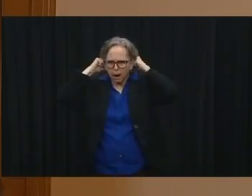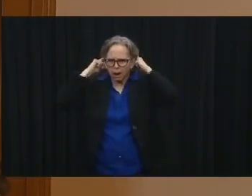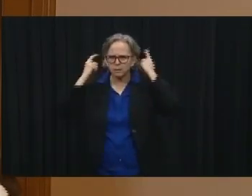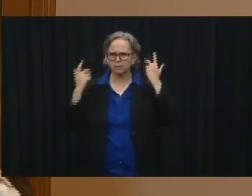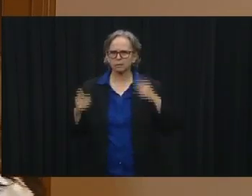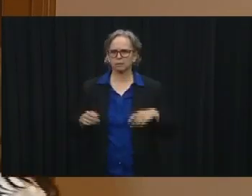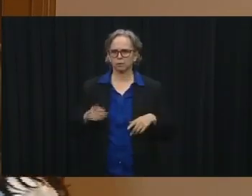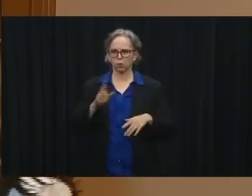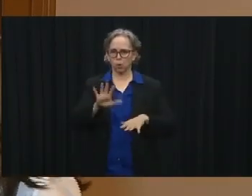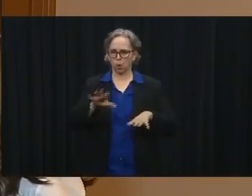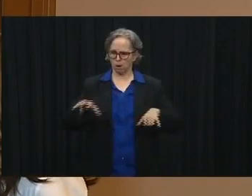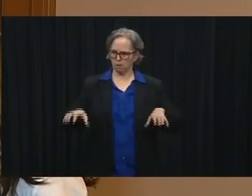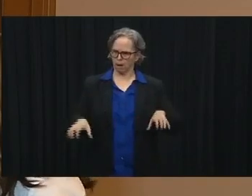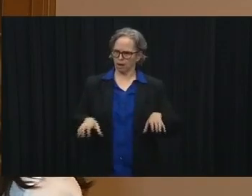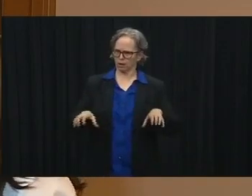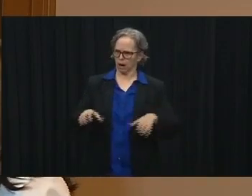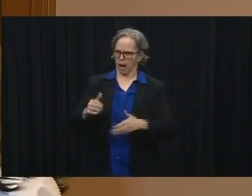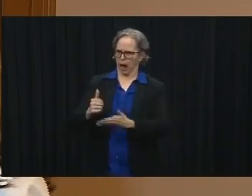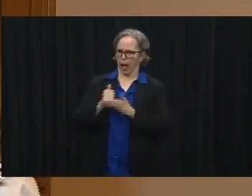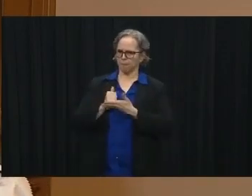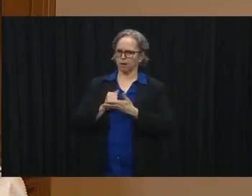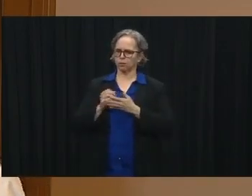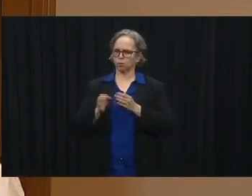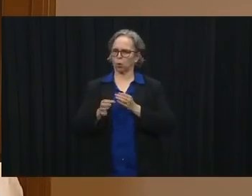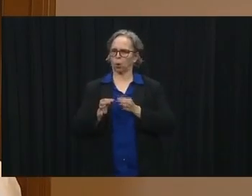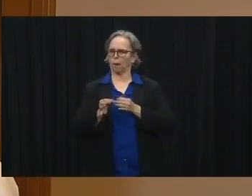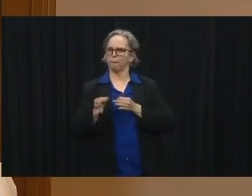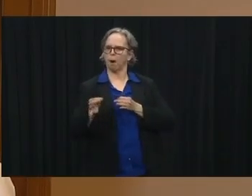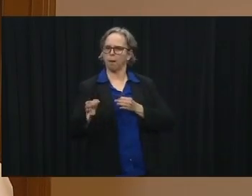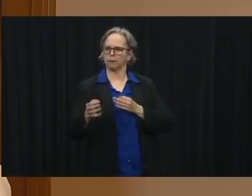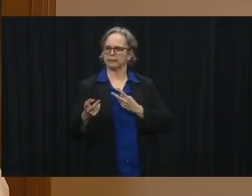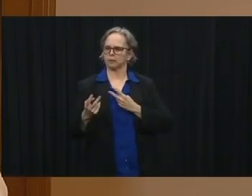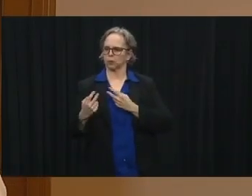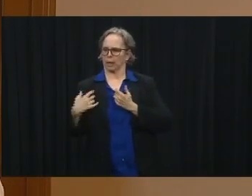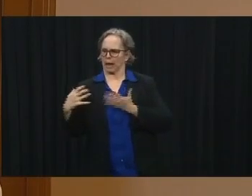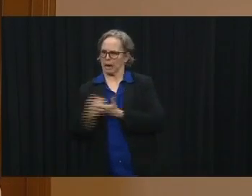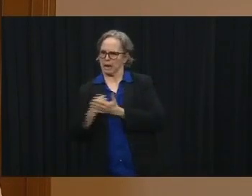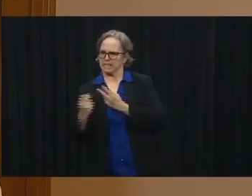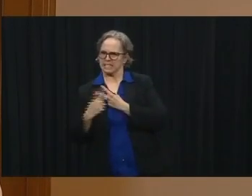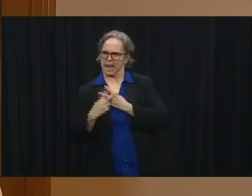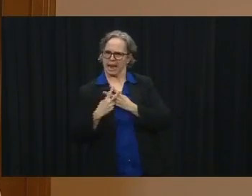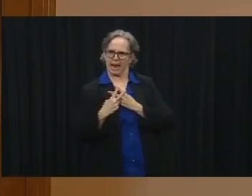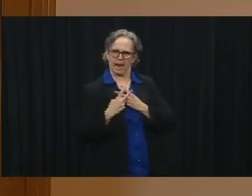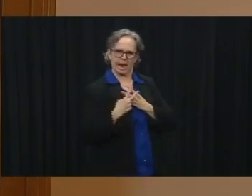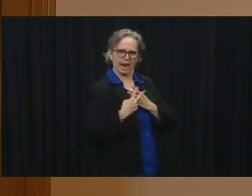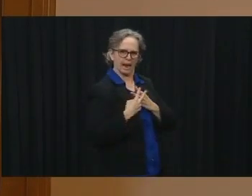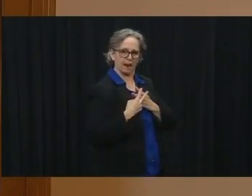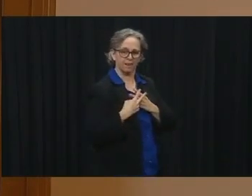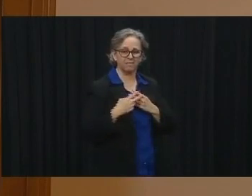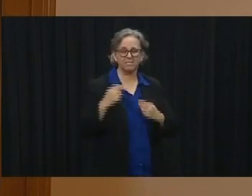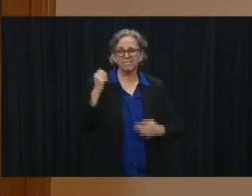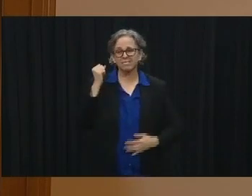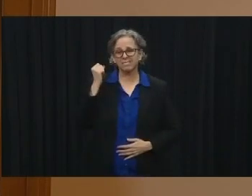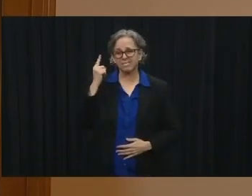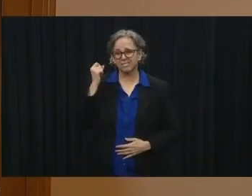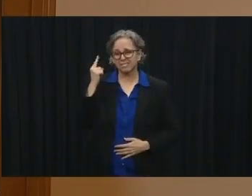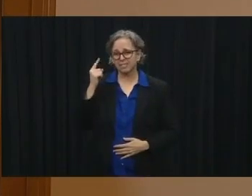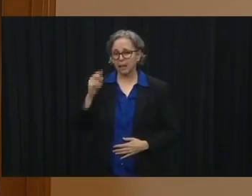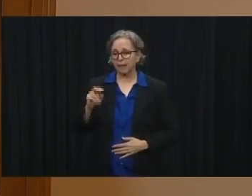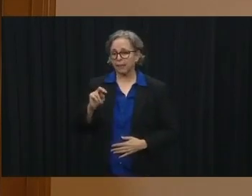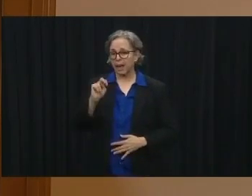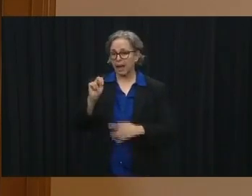longer. The big one we're looking at are those N95 respirators. Those are the specialized masks for hospital personnel, not